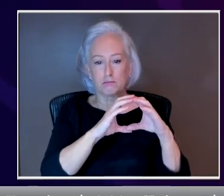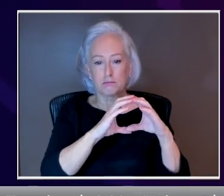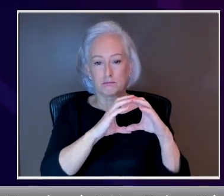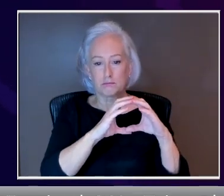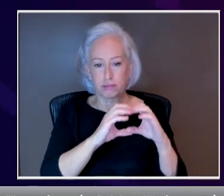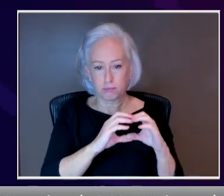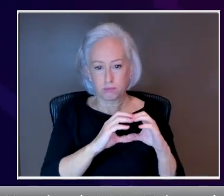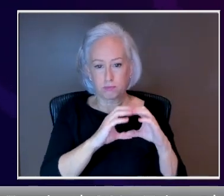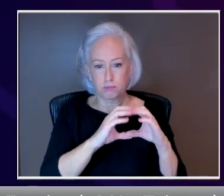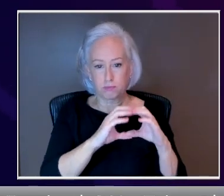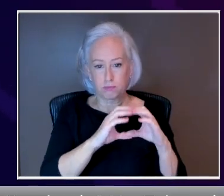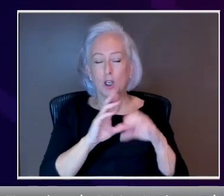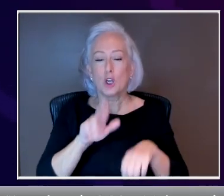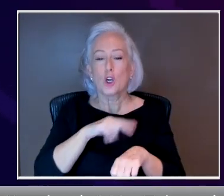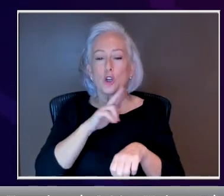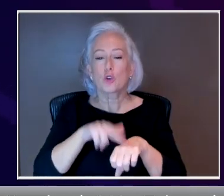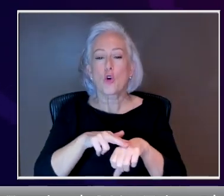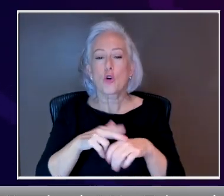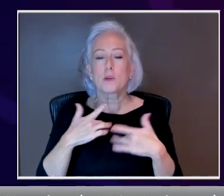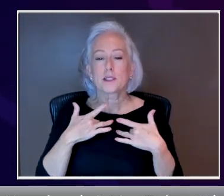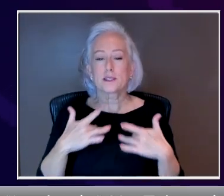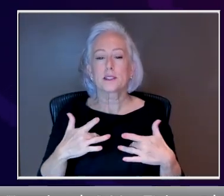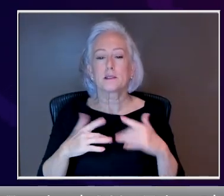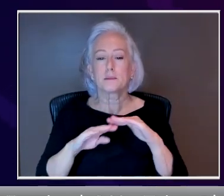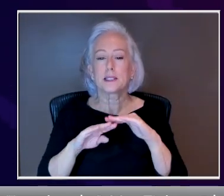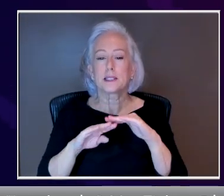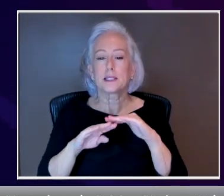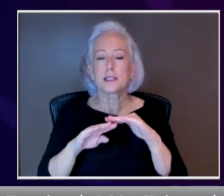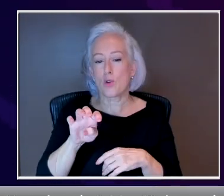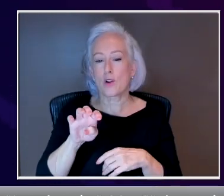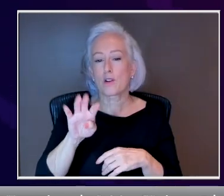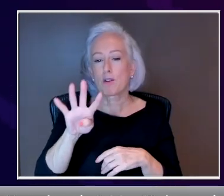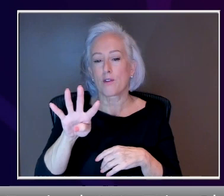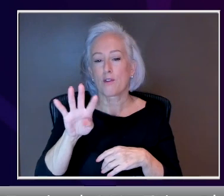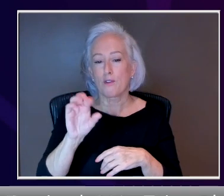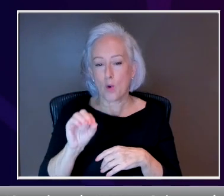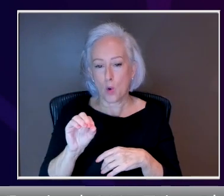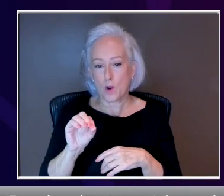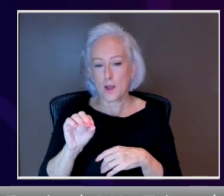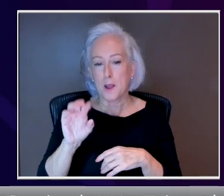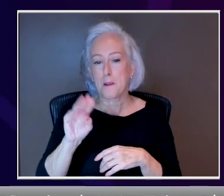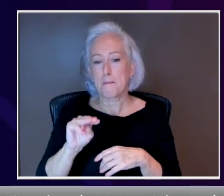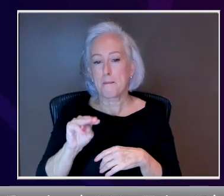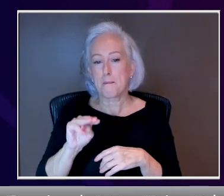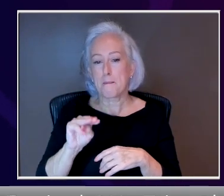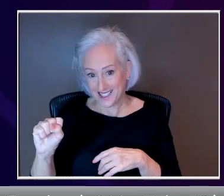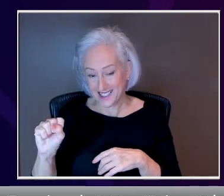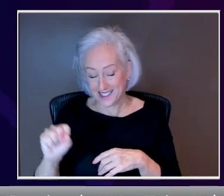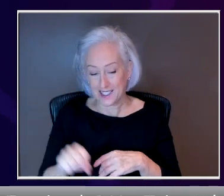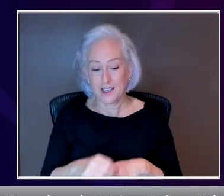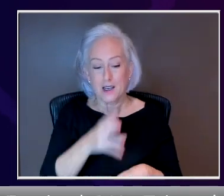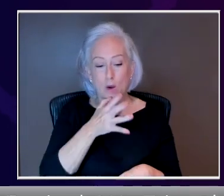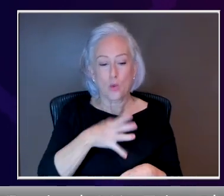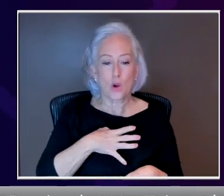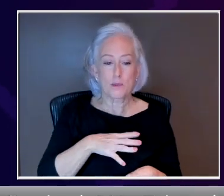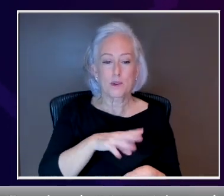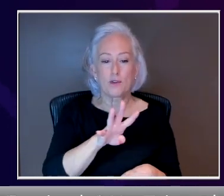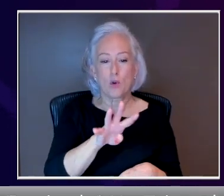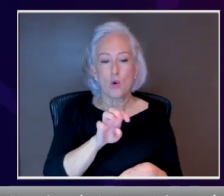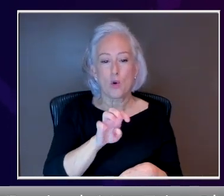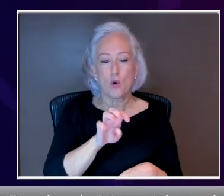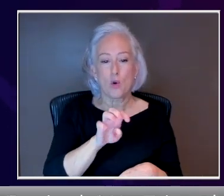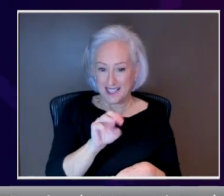in men are less than 440 milliseconds, and women it's less than 440 milliseconds, okay? And so